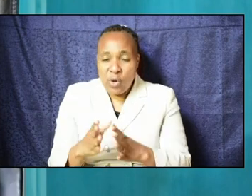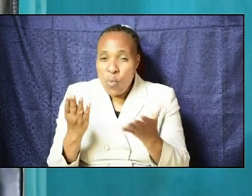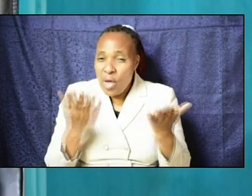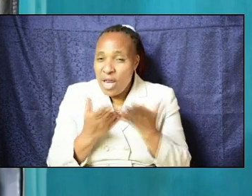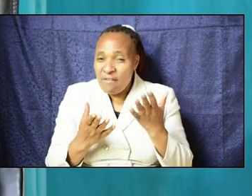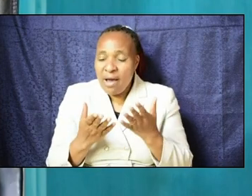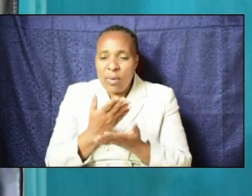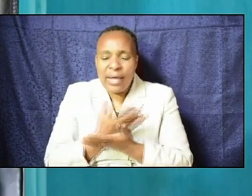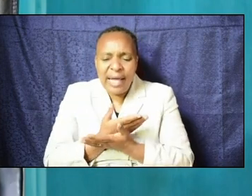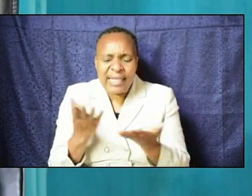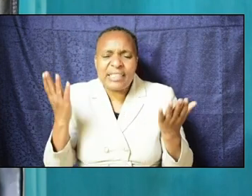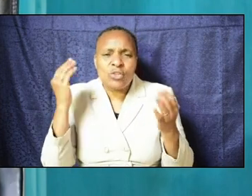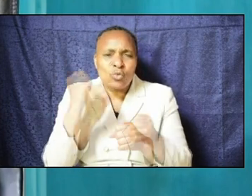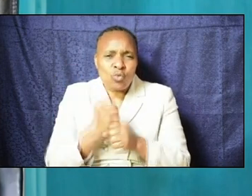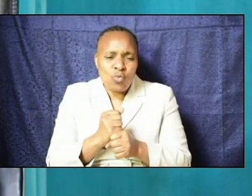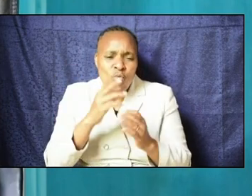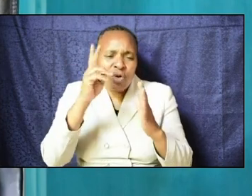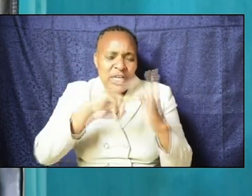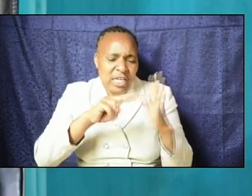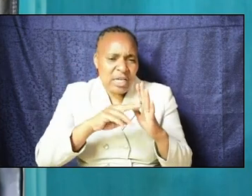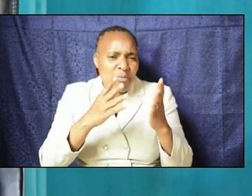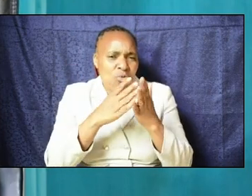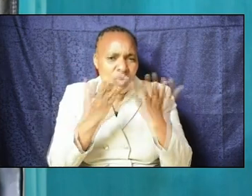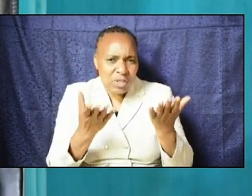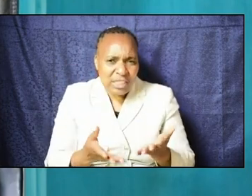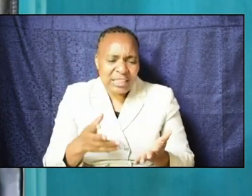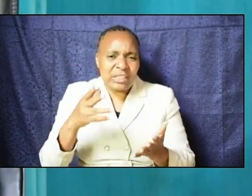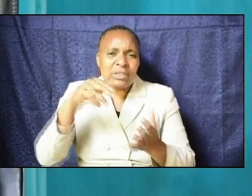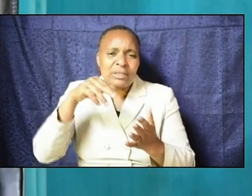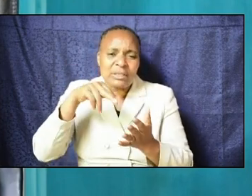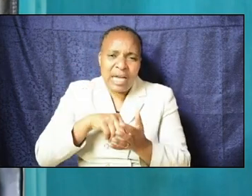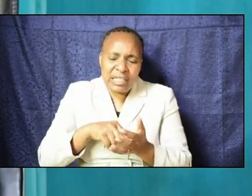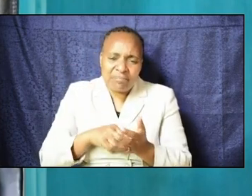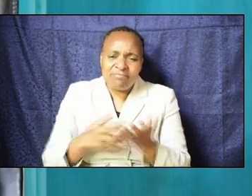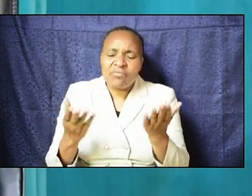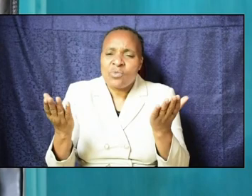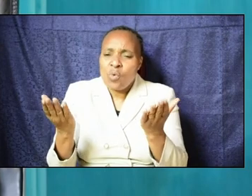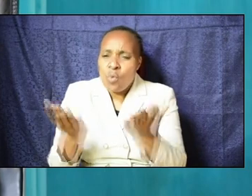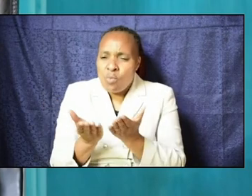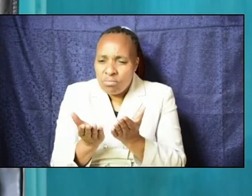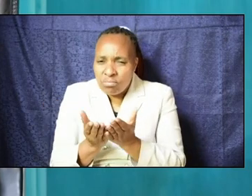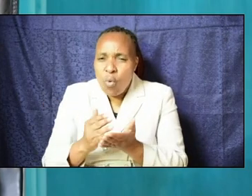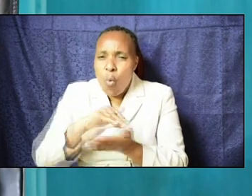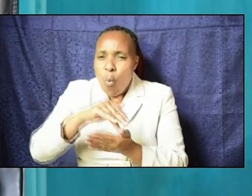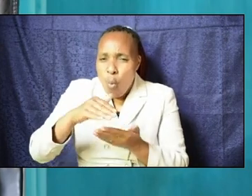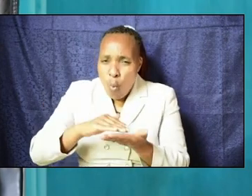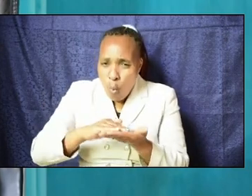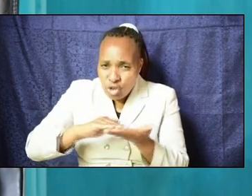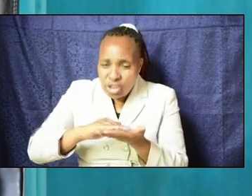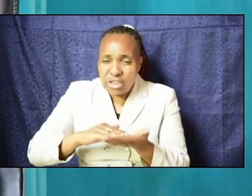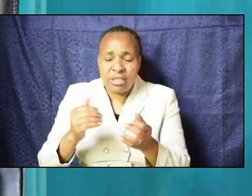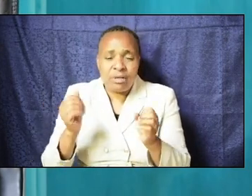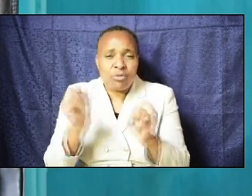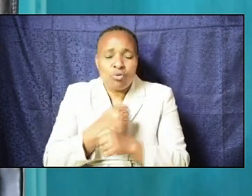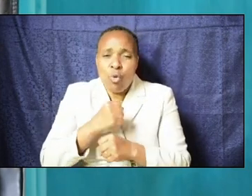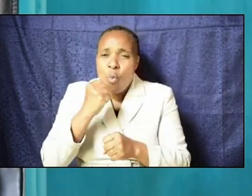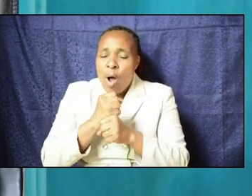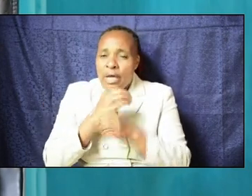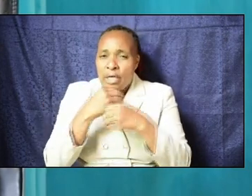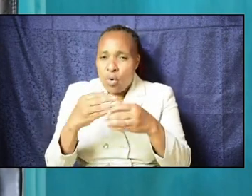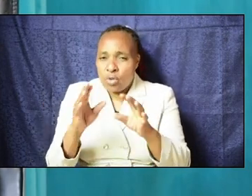is you're doing, whether you're reading your books or you're standing in the kitchen and doing the dishes, your labor is not in vain.